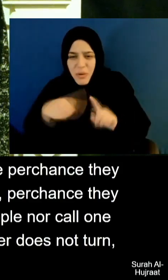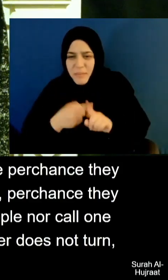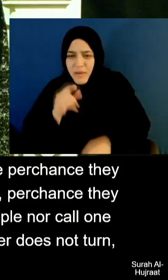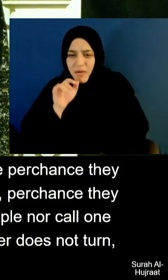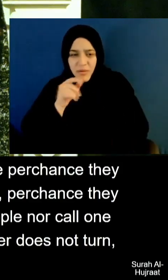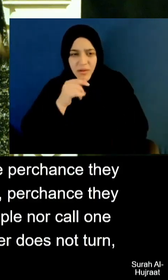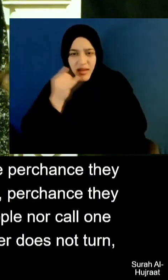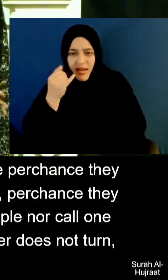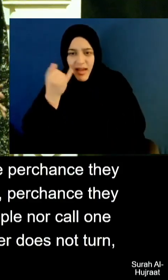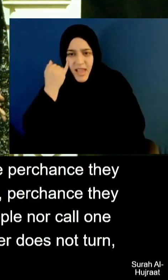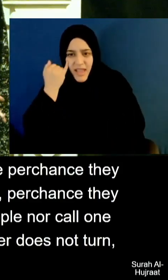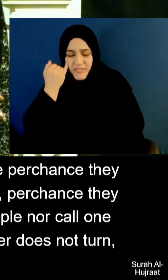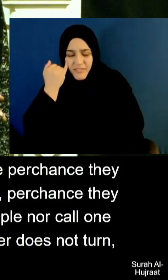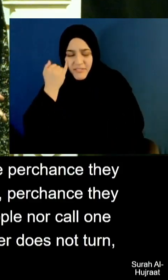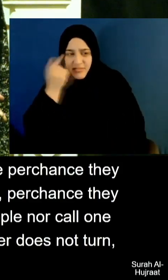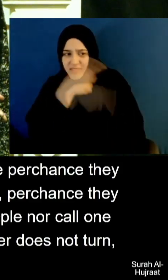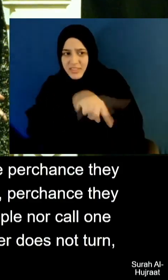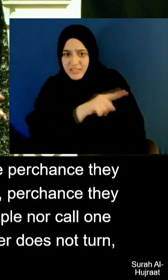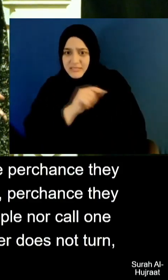Be proud of who you are.